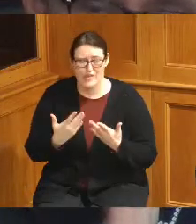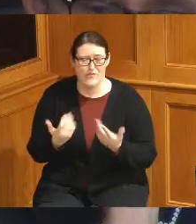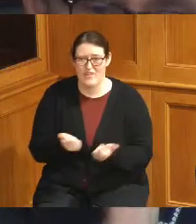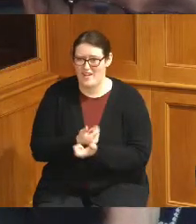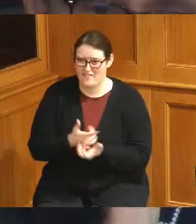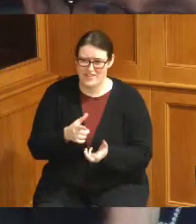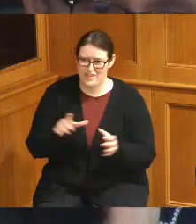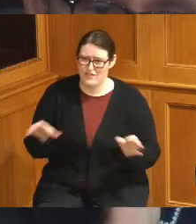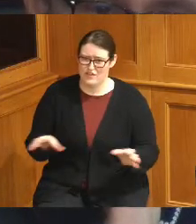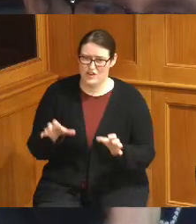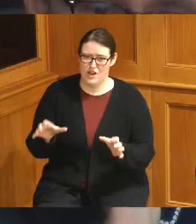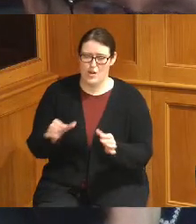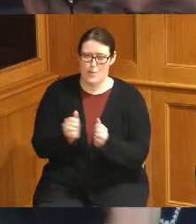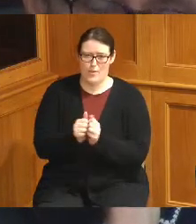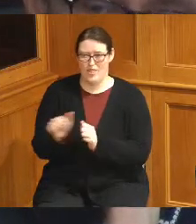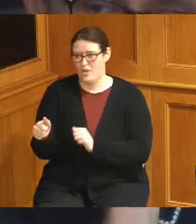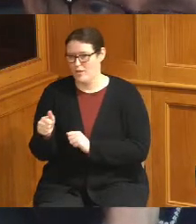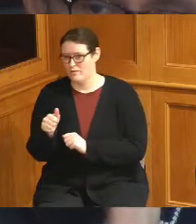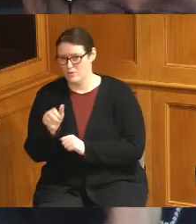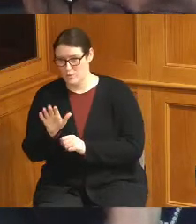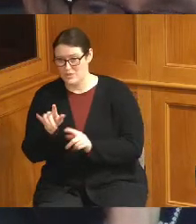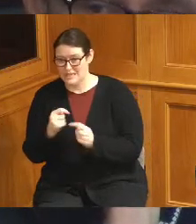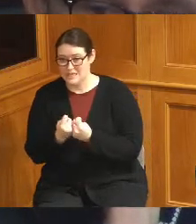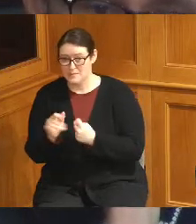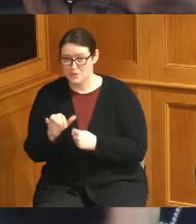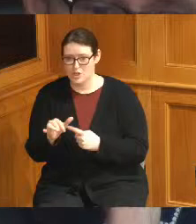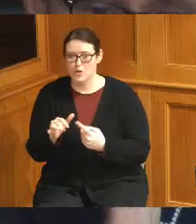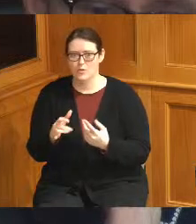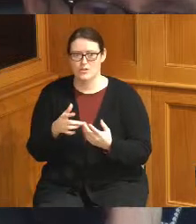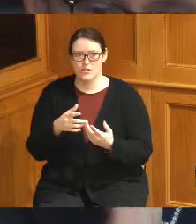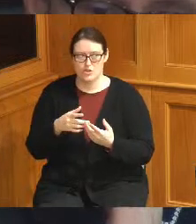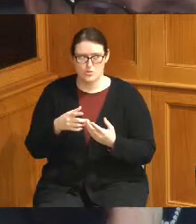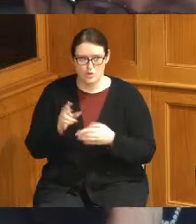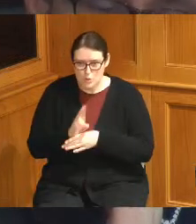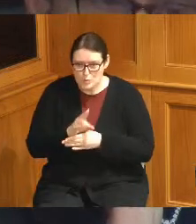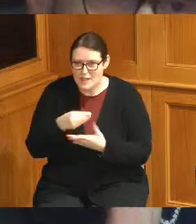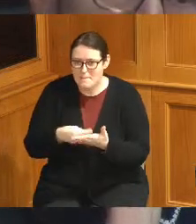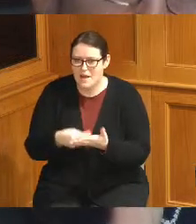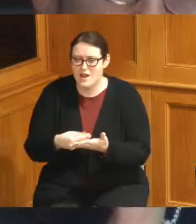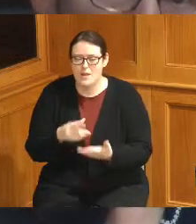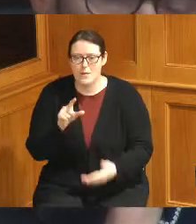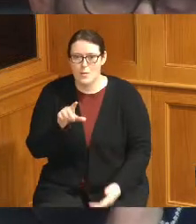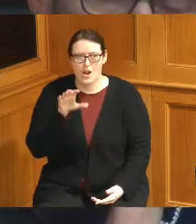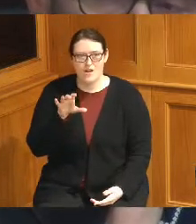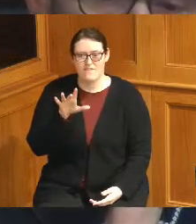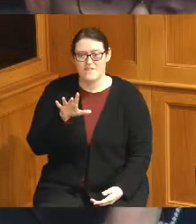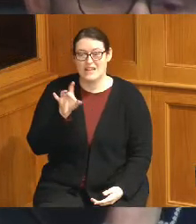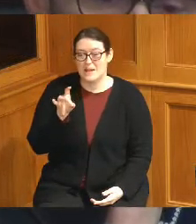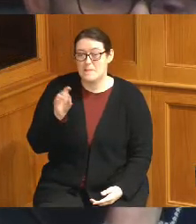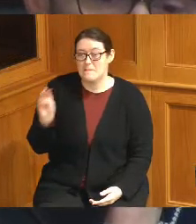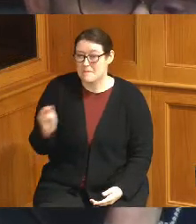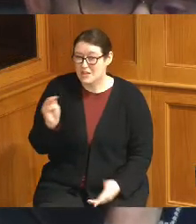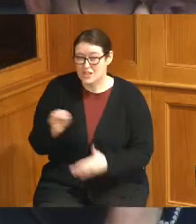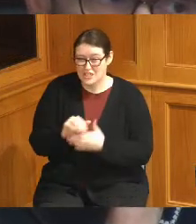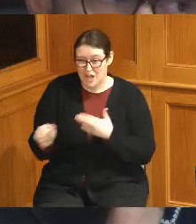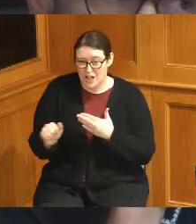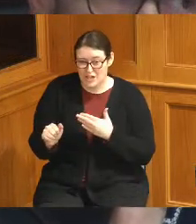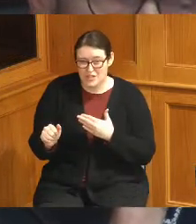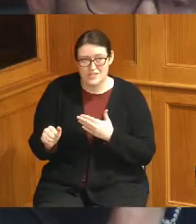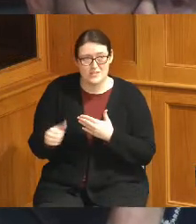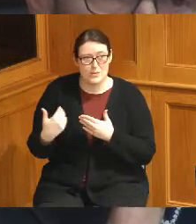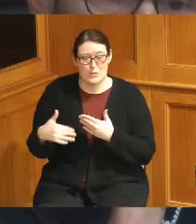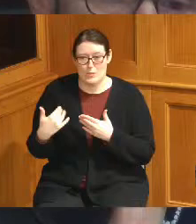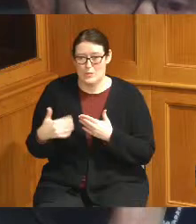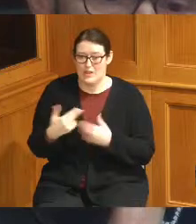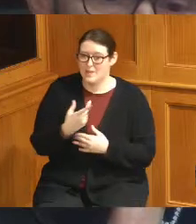done, along with other members of the team, to get these dollars out. I mean, $158 million in Hamilton County is a lot